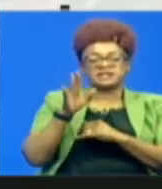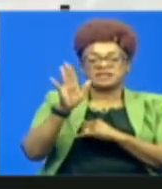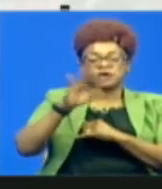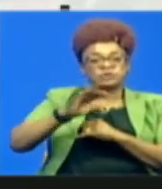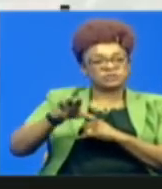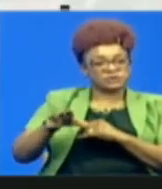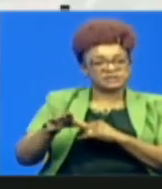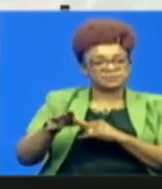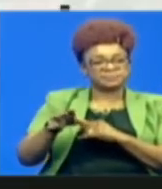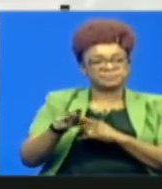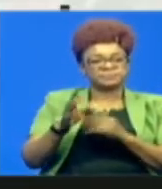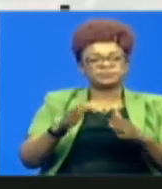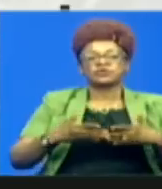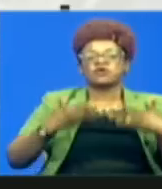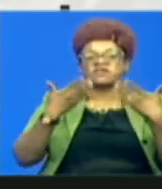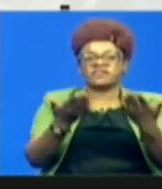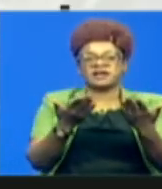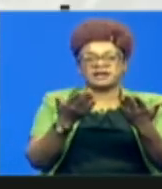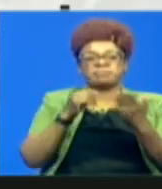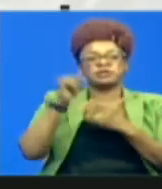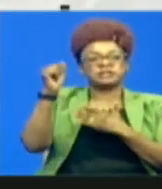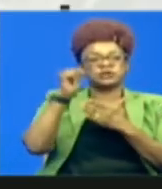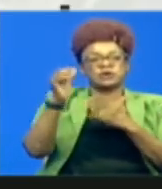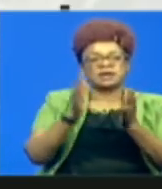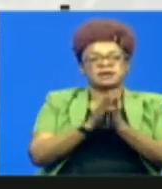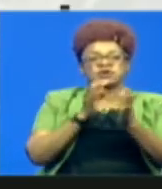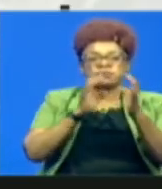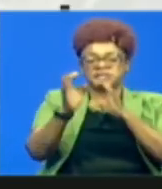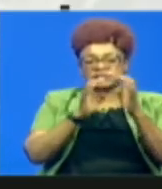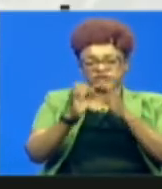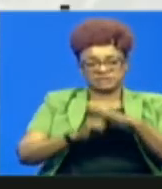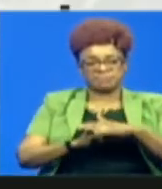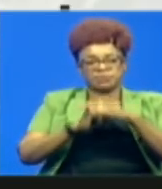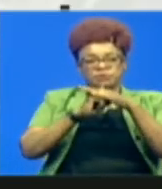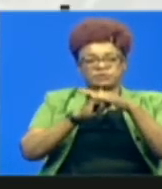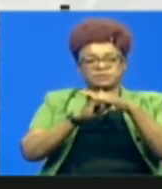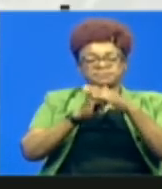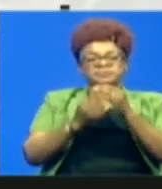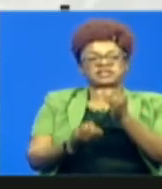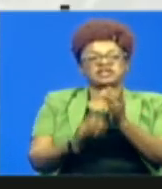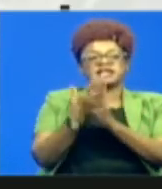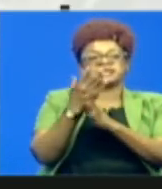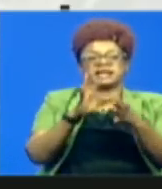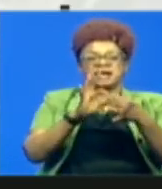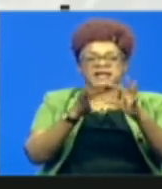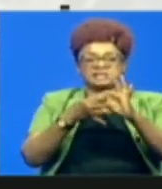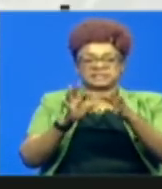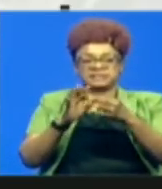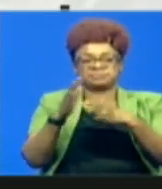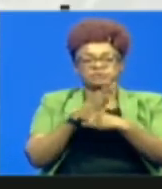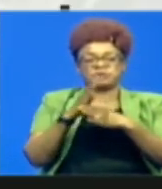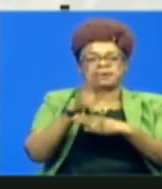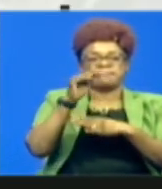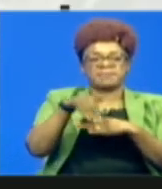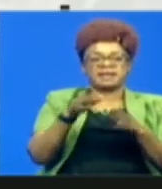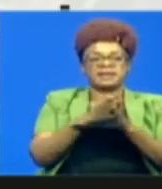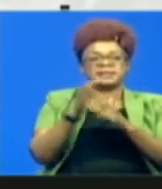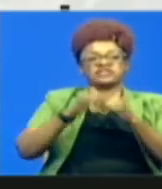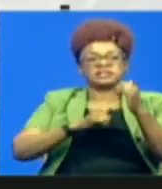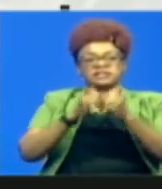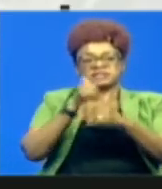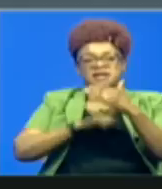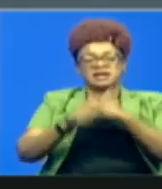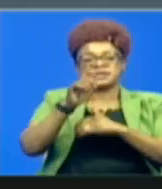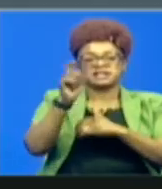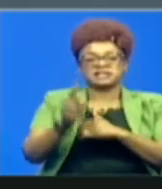constituencies, offer requisite political and communication support, and create linkages between MPs and the structures under the